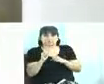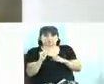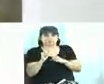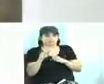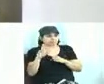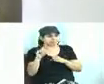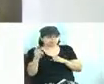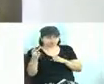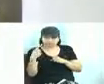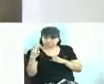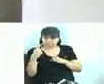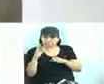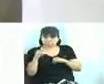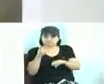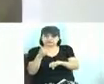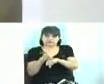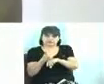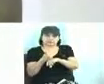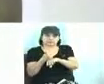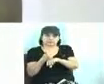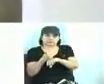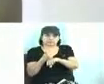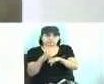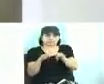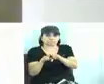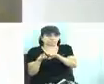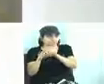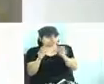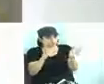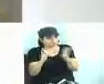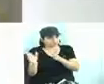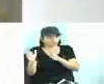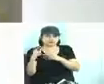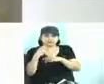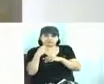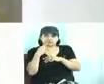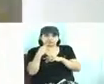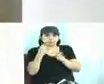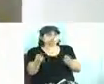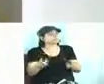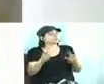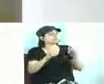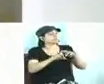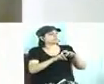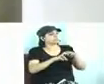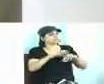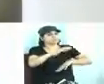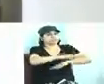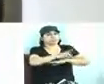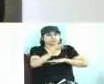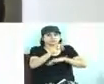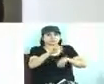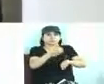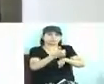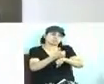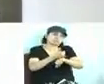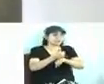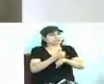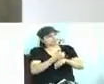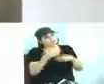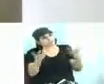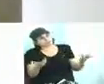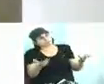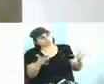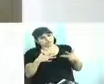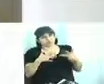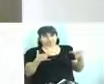Art and I were setting up, Art Fisher, we were setting up just as we were getting ready for that, and he said, so how many chairs and tables should we set up? And I'm like, oh, well, I'd